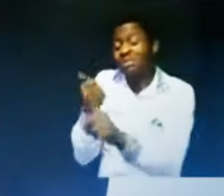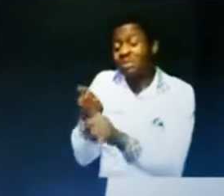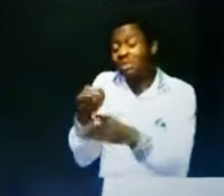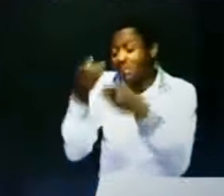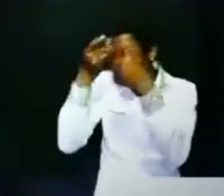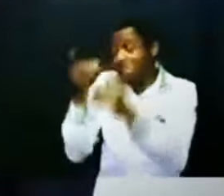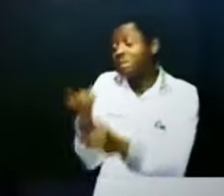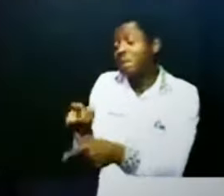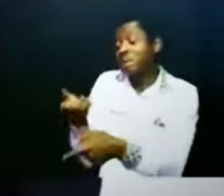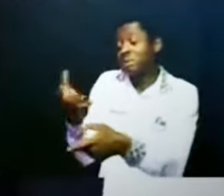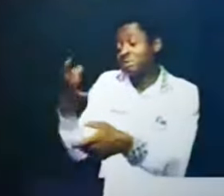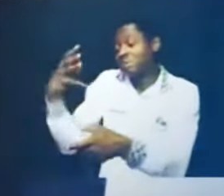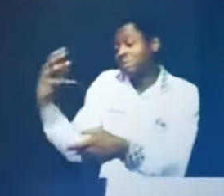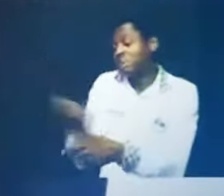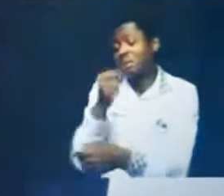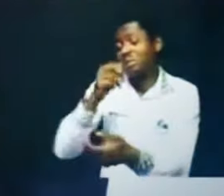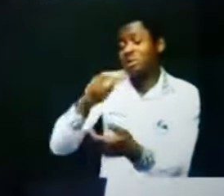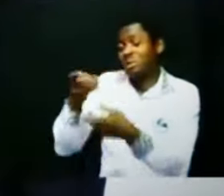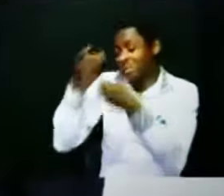Genesis 30:1-2.